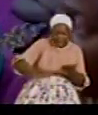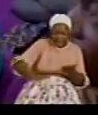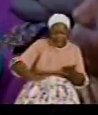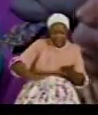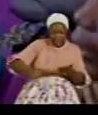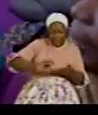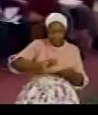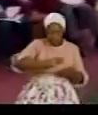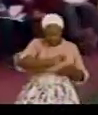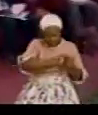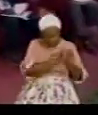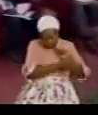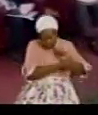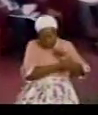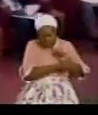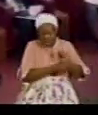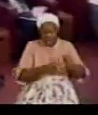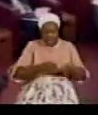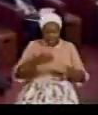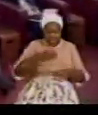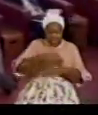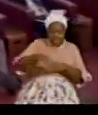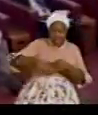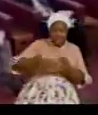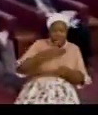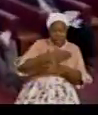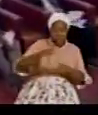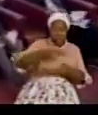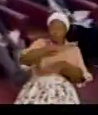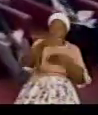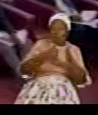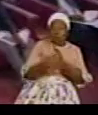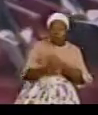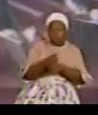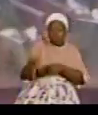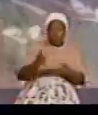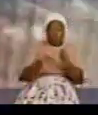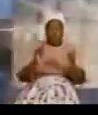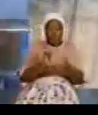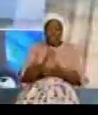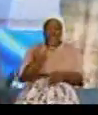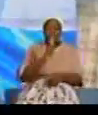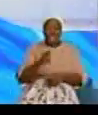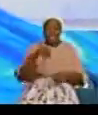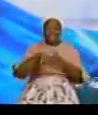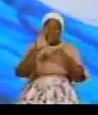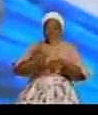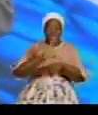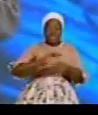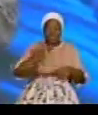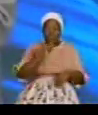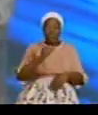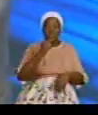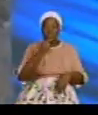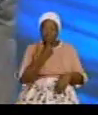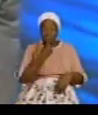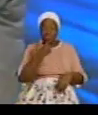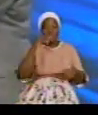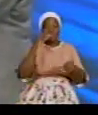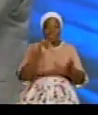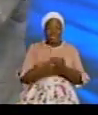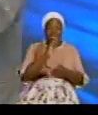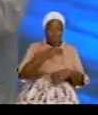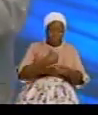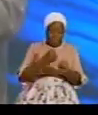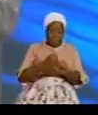crush, send away all those inflexible, incorrigible Pharisees that are